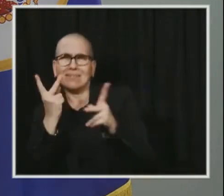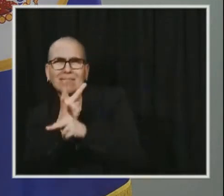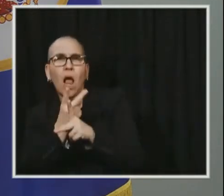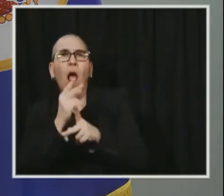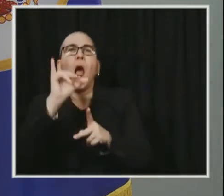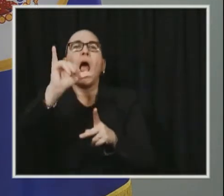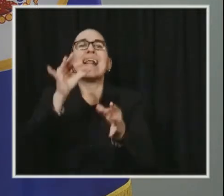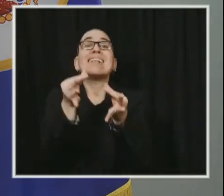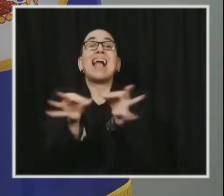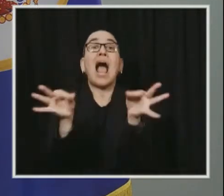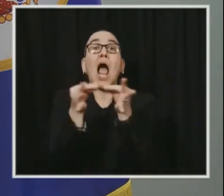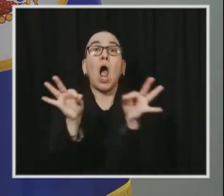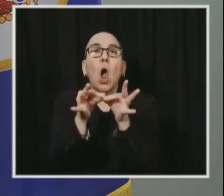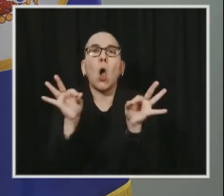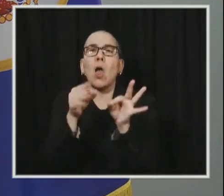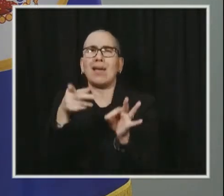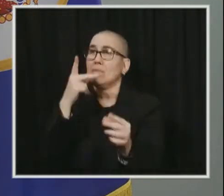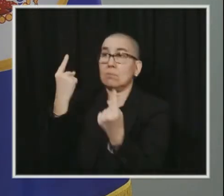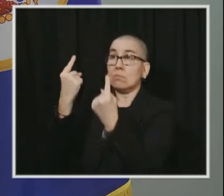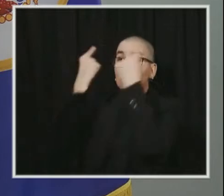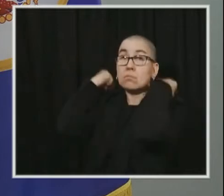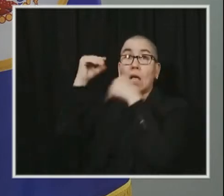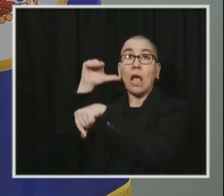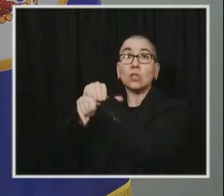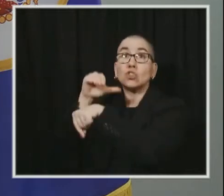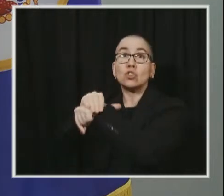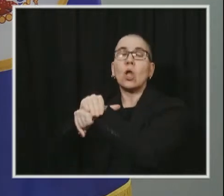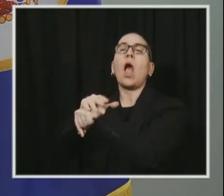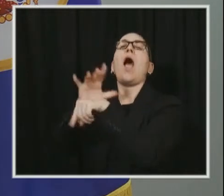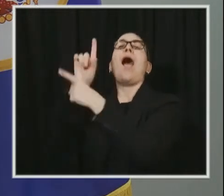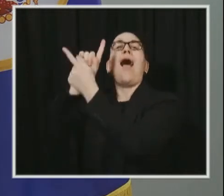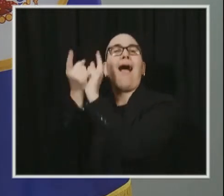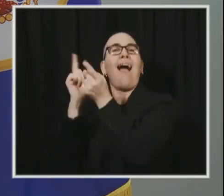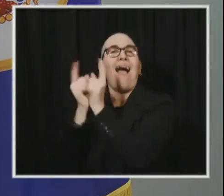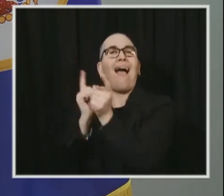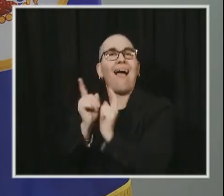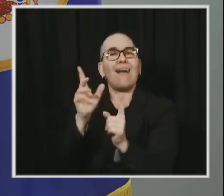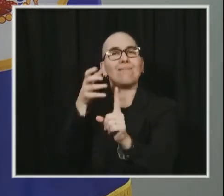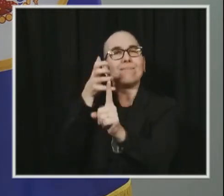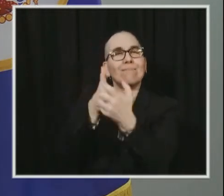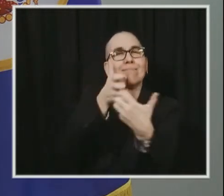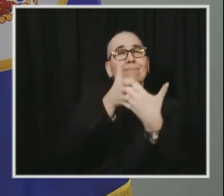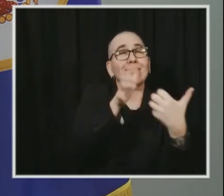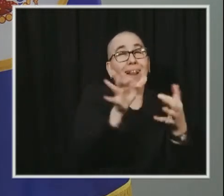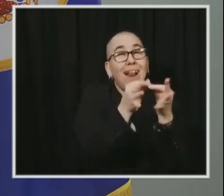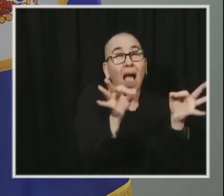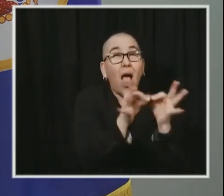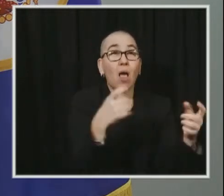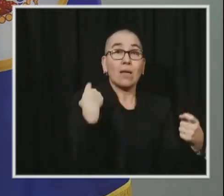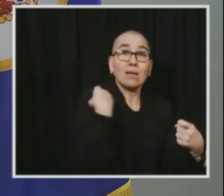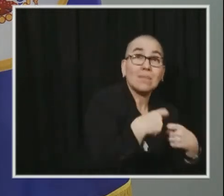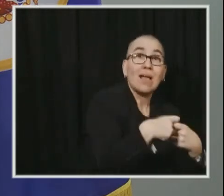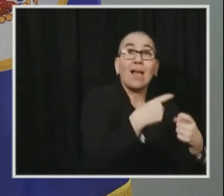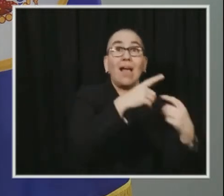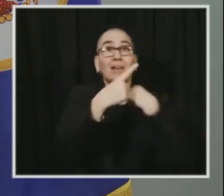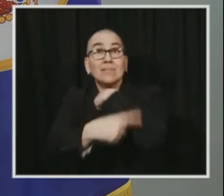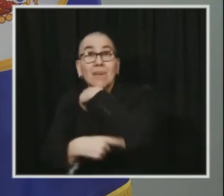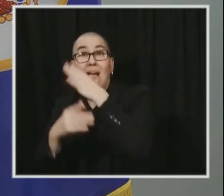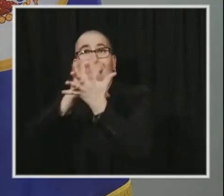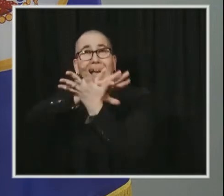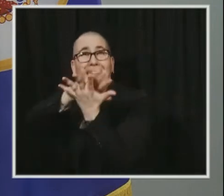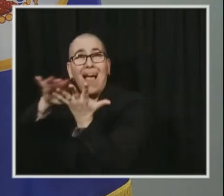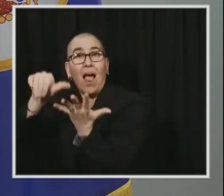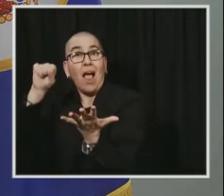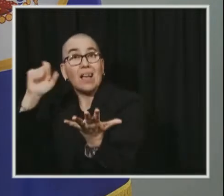to get scheduled. And early in the vaccination process, we met with local racial and ethnic minority leaders to share our excitement about